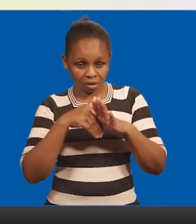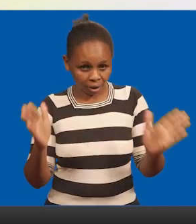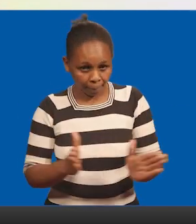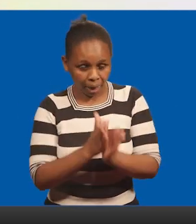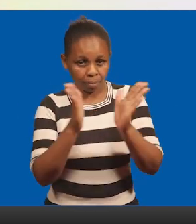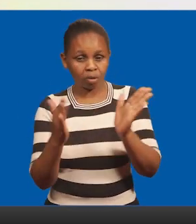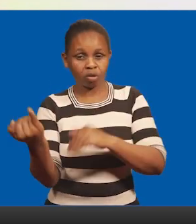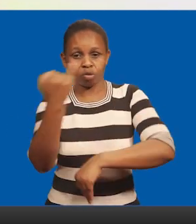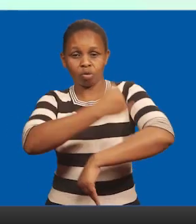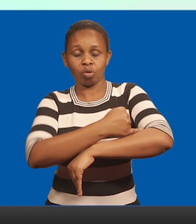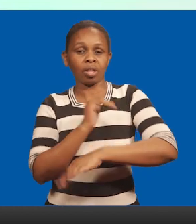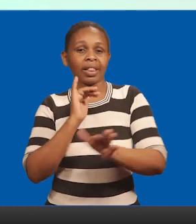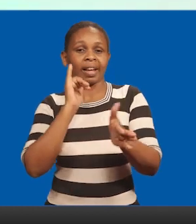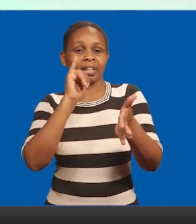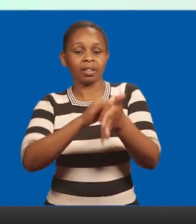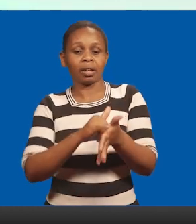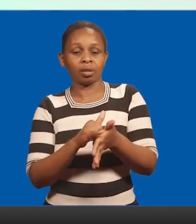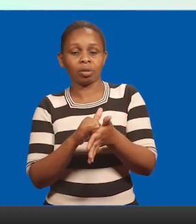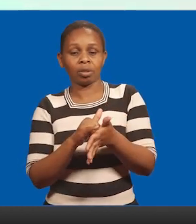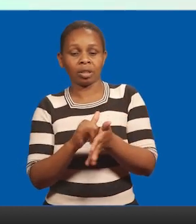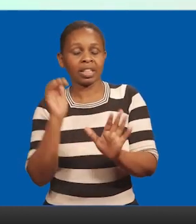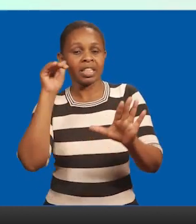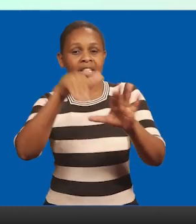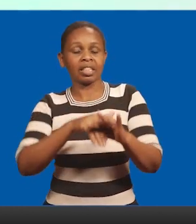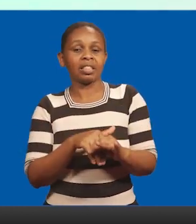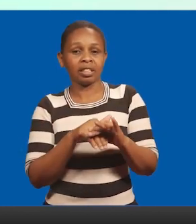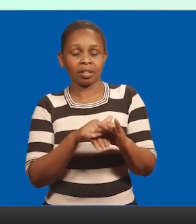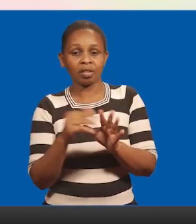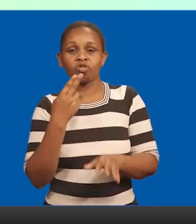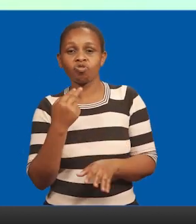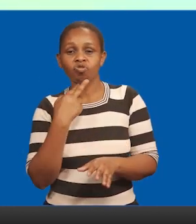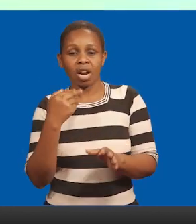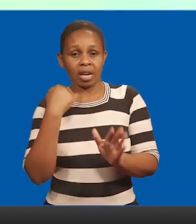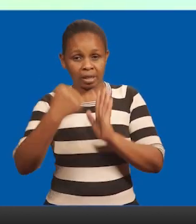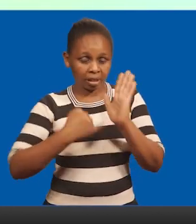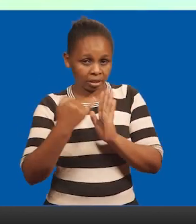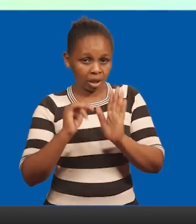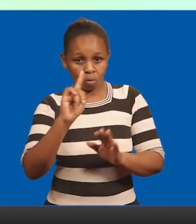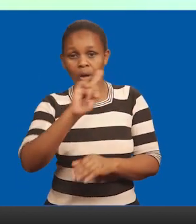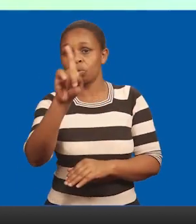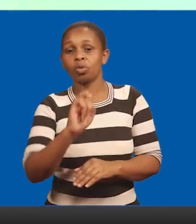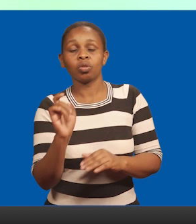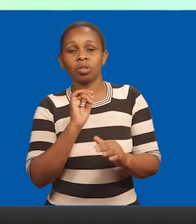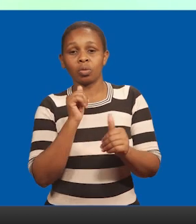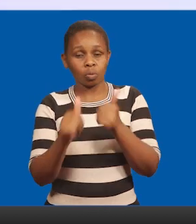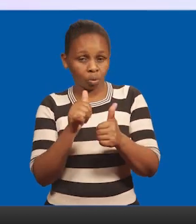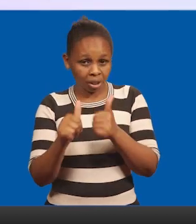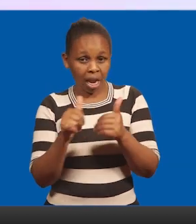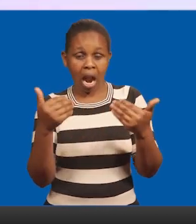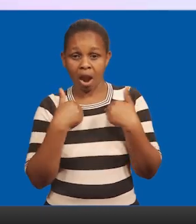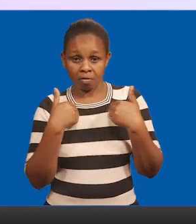our public institutions that of course are in the sugar industry one of the questions